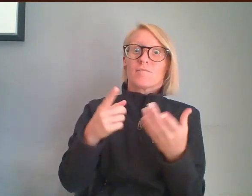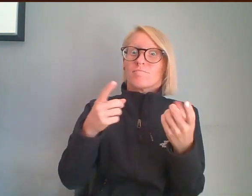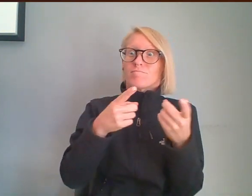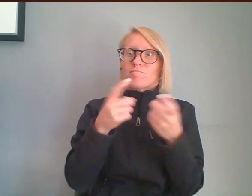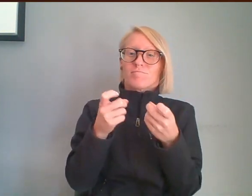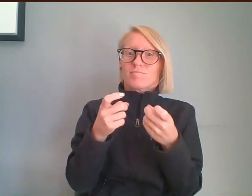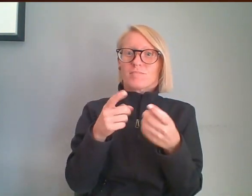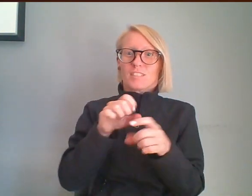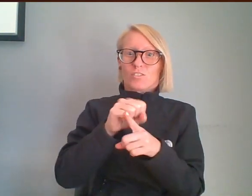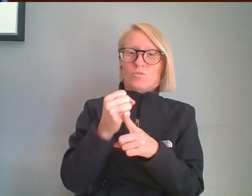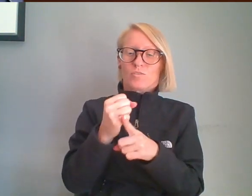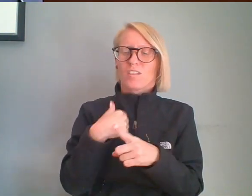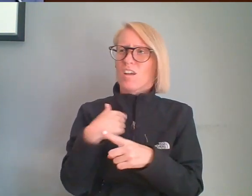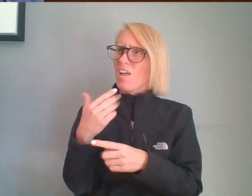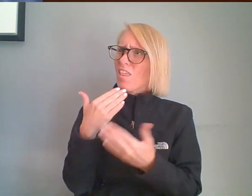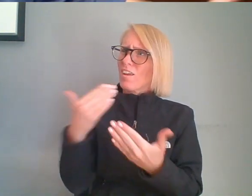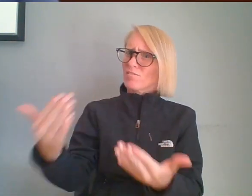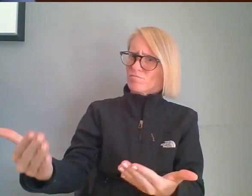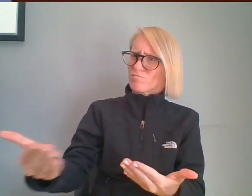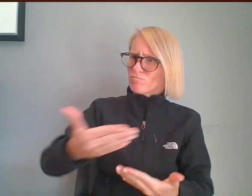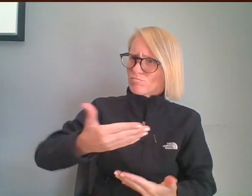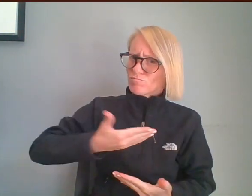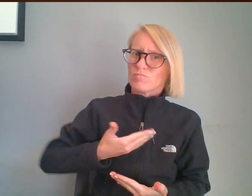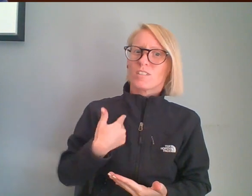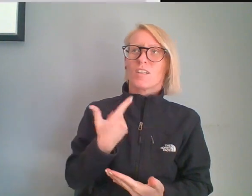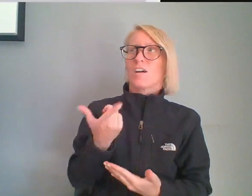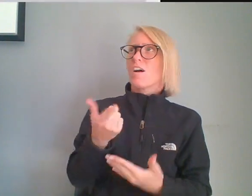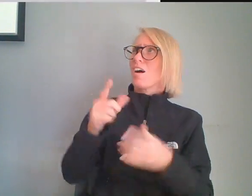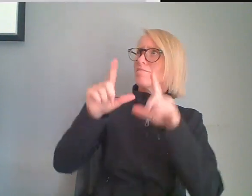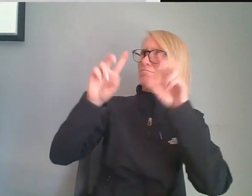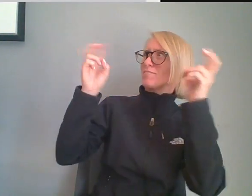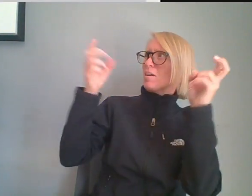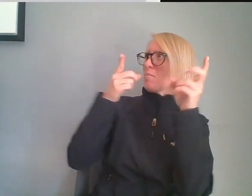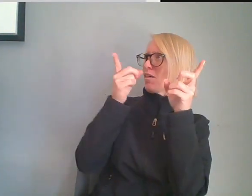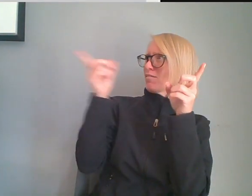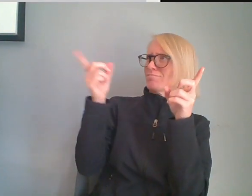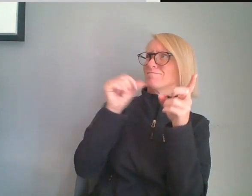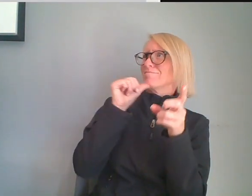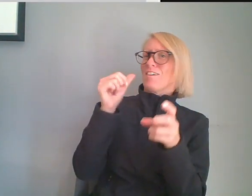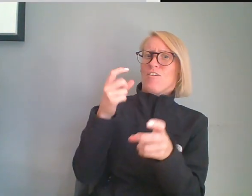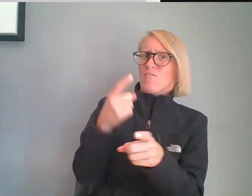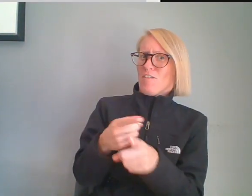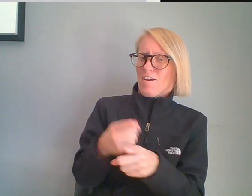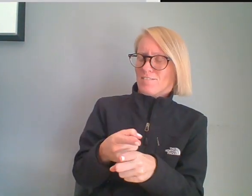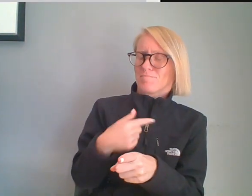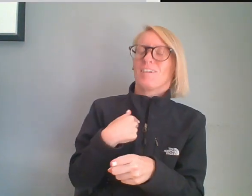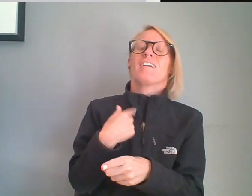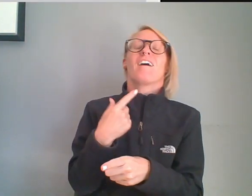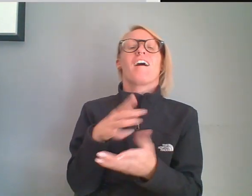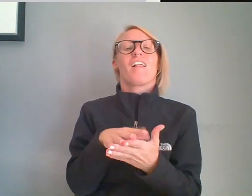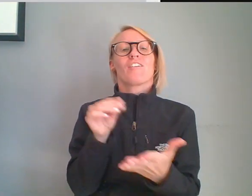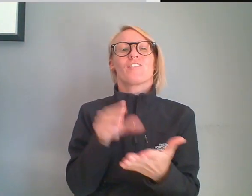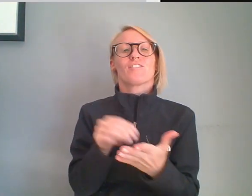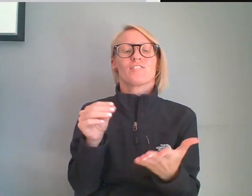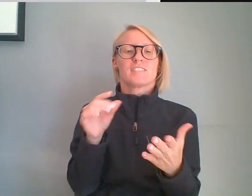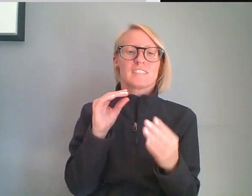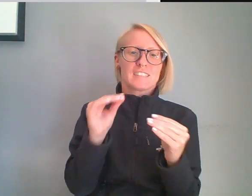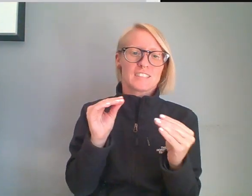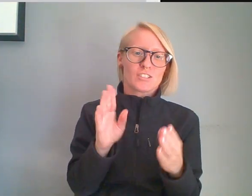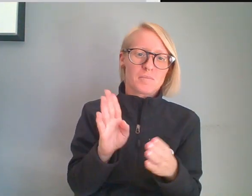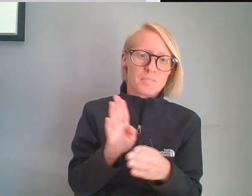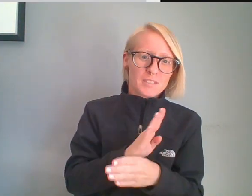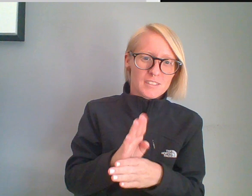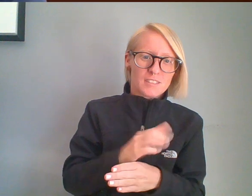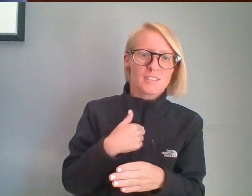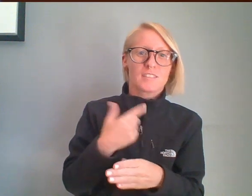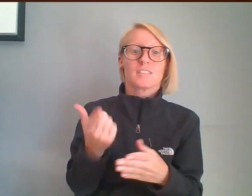even though the title of my talk is grammatically incorrect. I thought that might scare a few of you away. But I learned teaching here at the business school, catching people's attention is